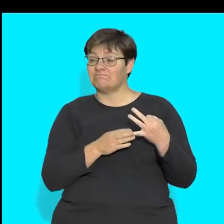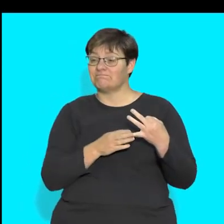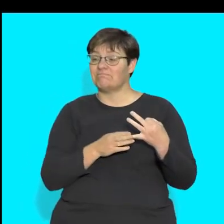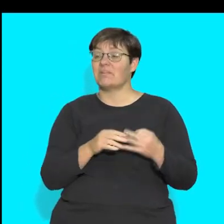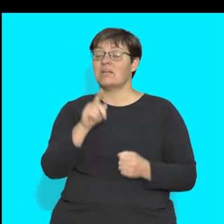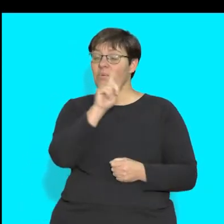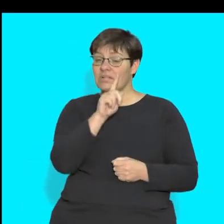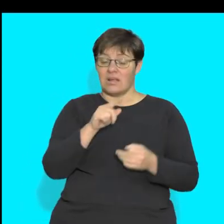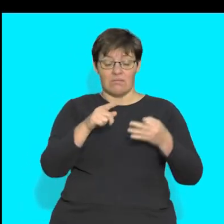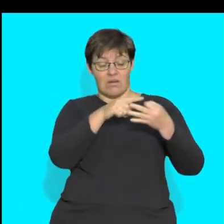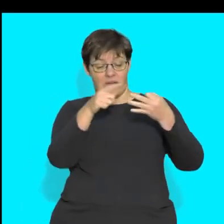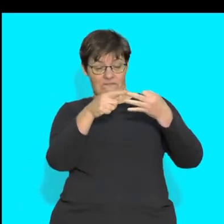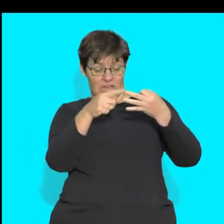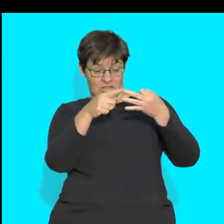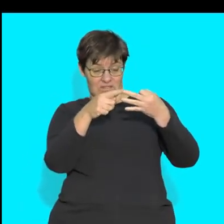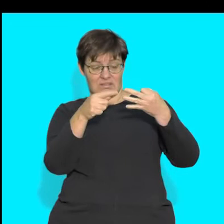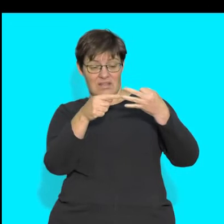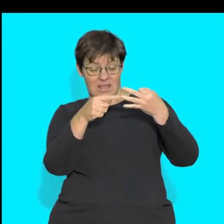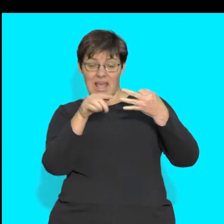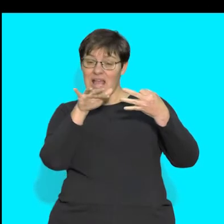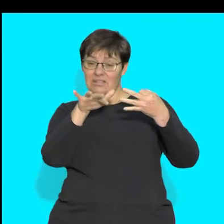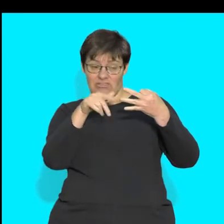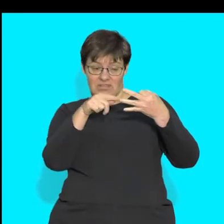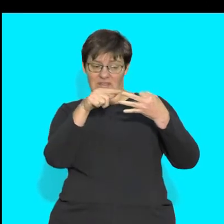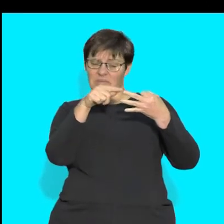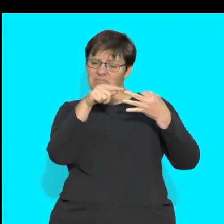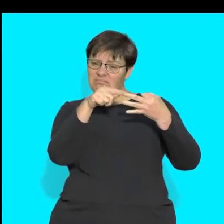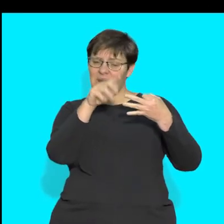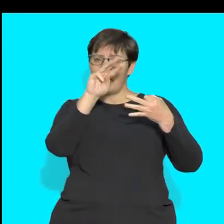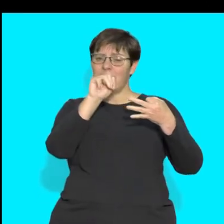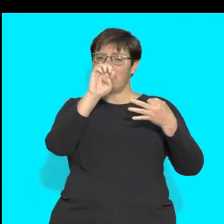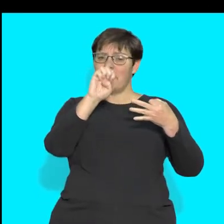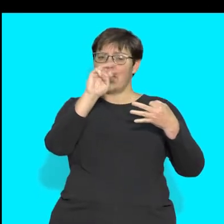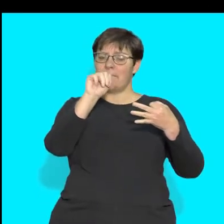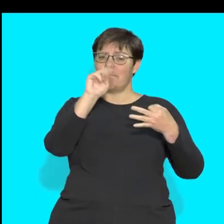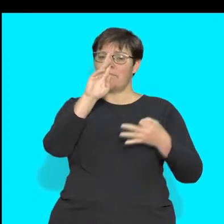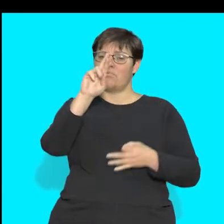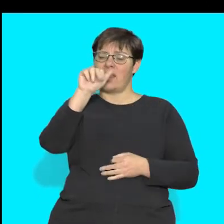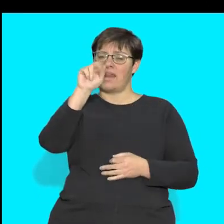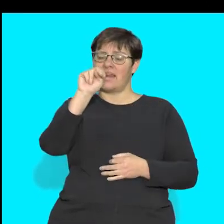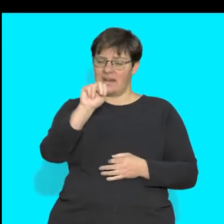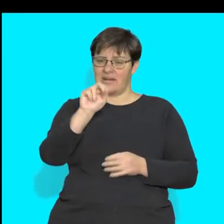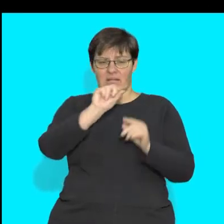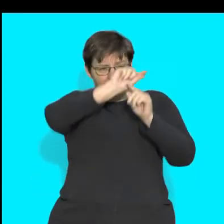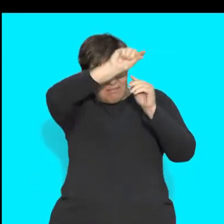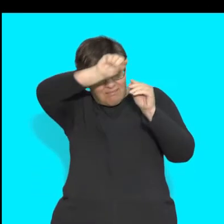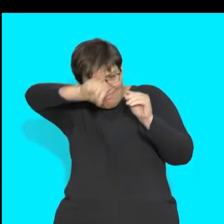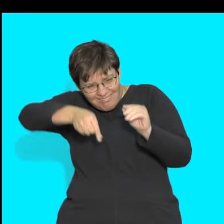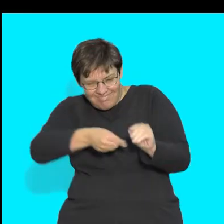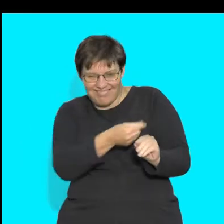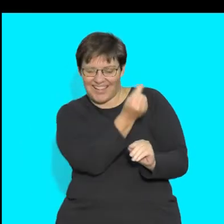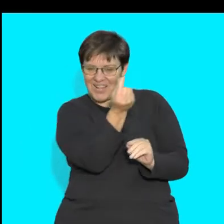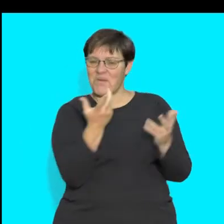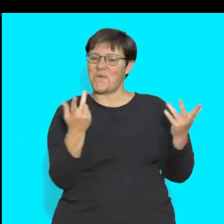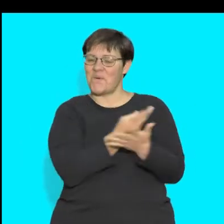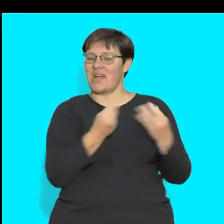cell membrane. Now, the cell membrane, all living cells have this membrane around. If I made